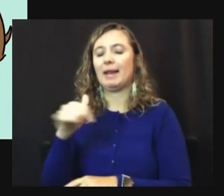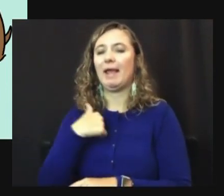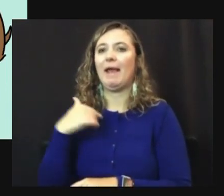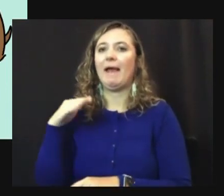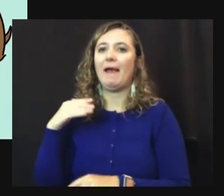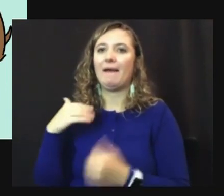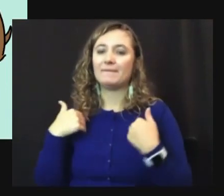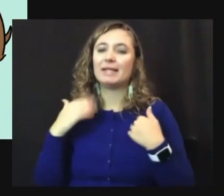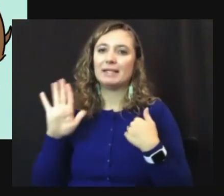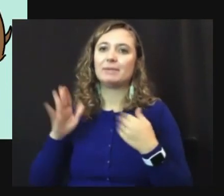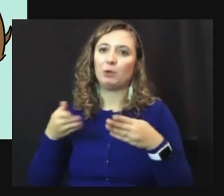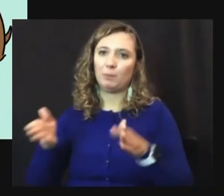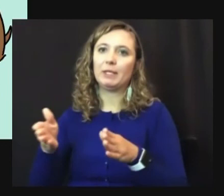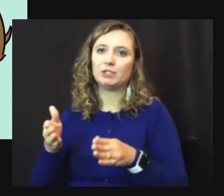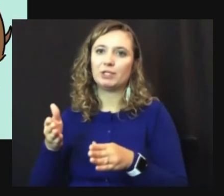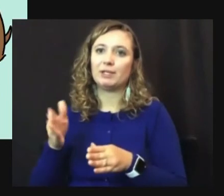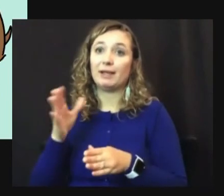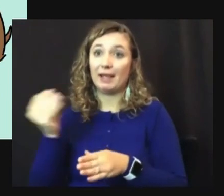you about his